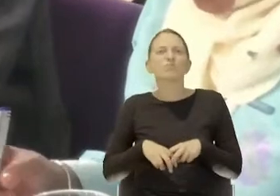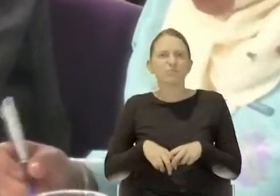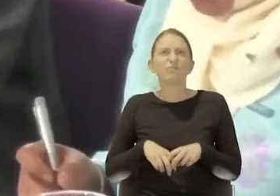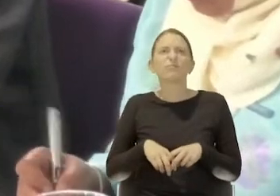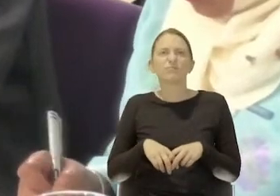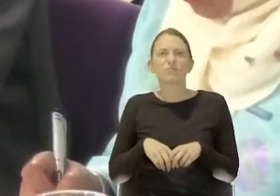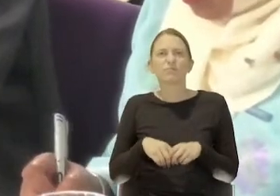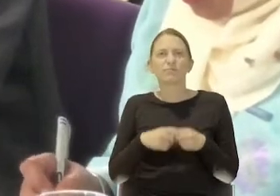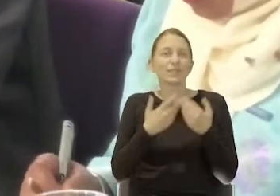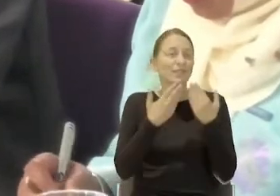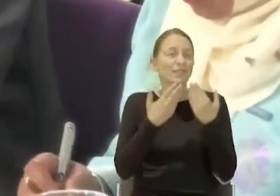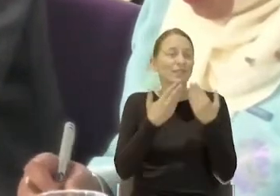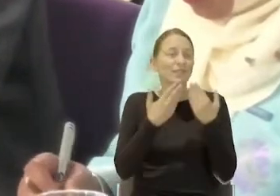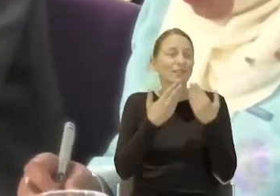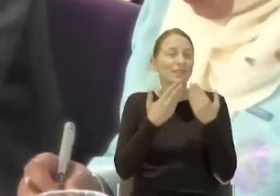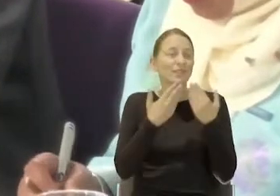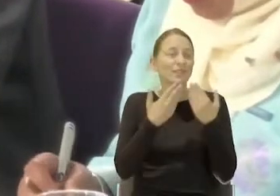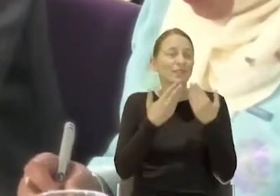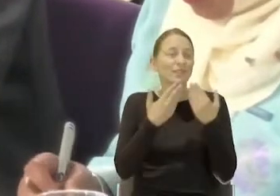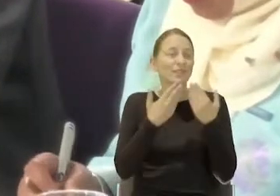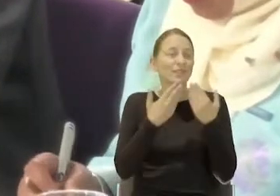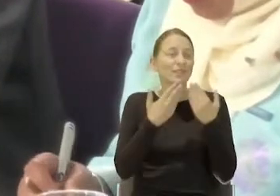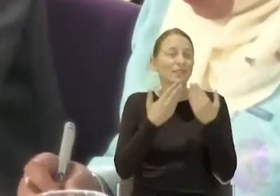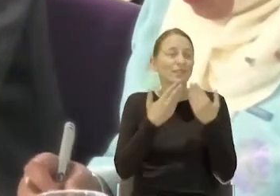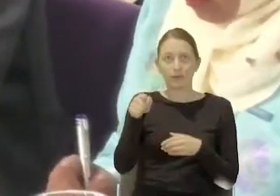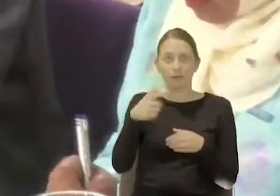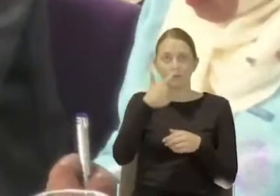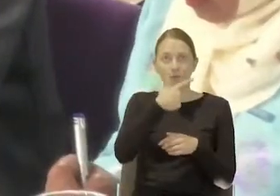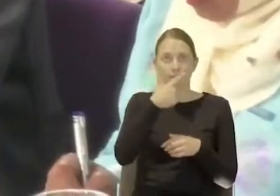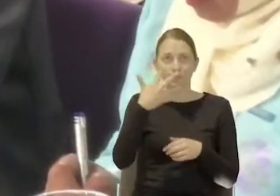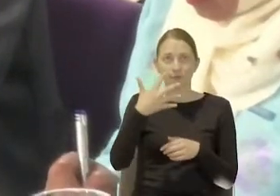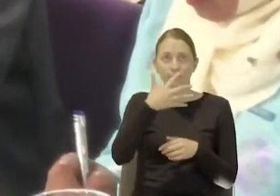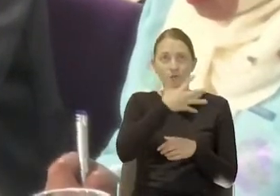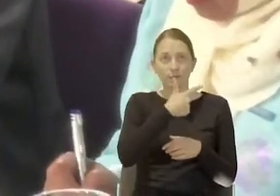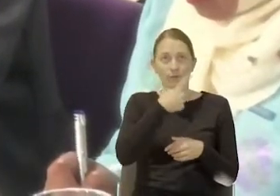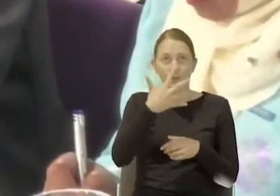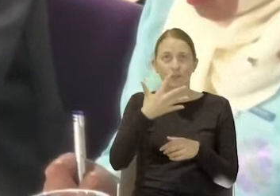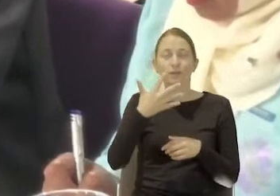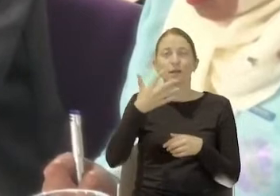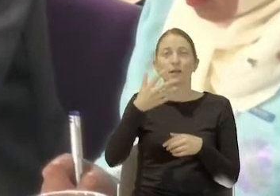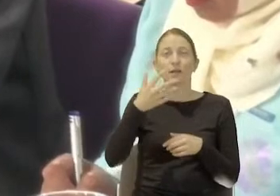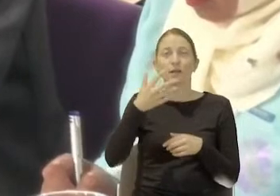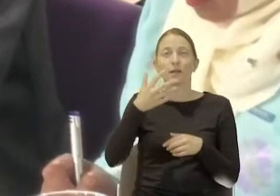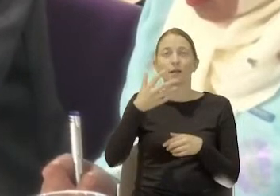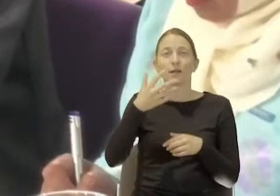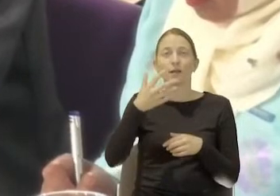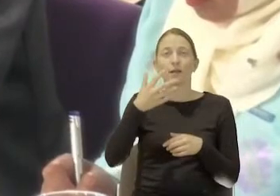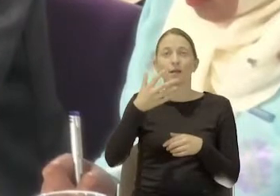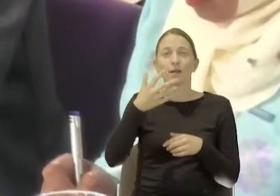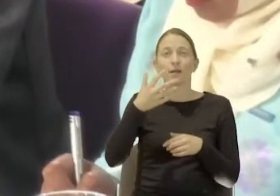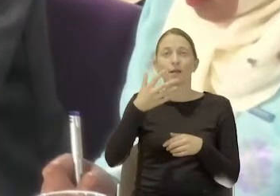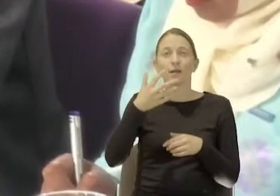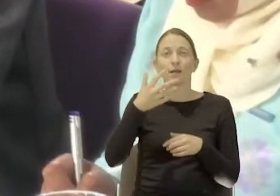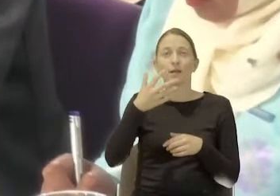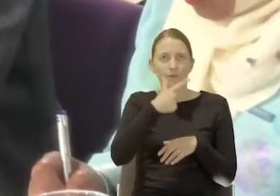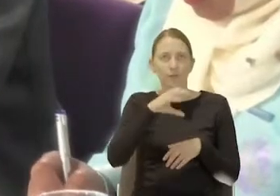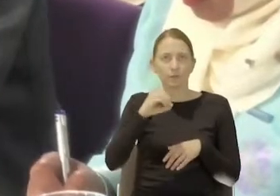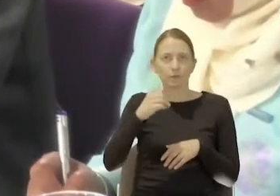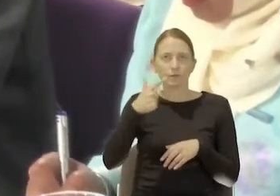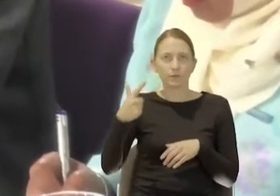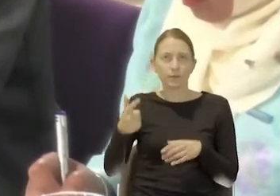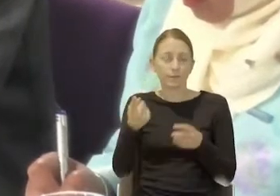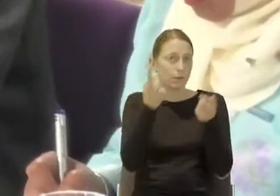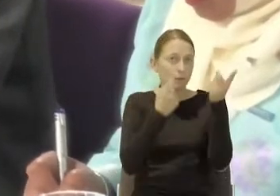On 21 April 2022, I convened the Ecosoc special meeting on